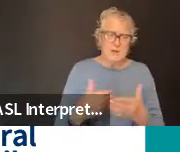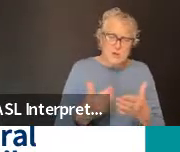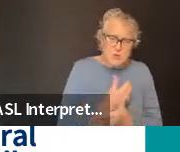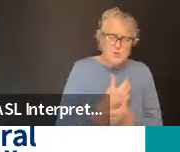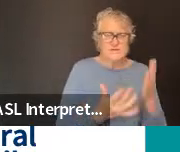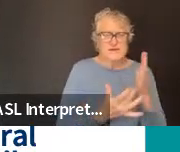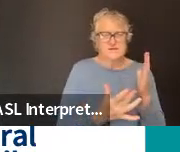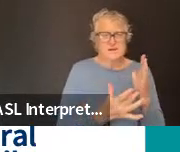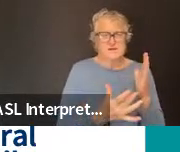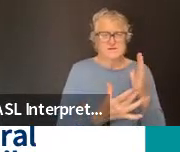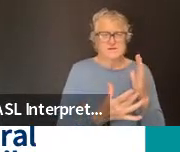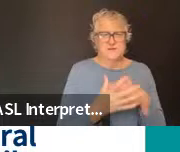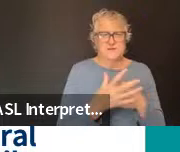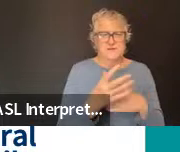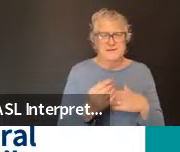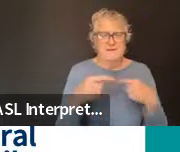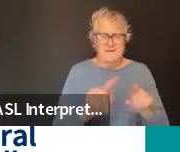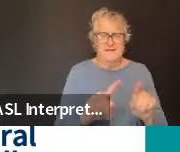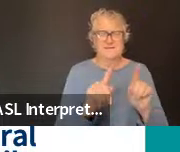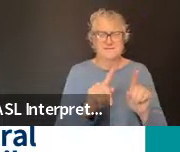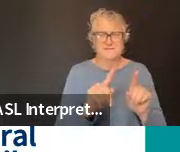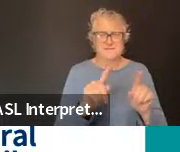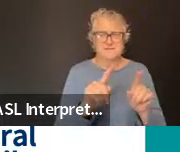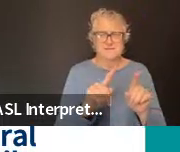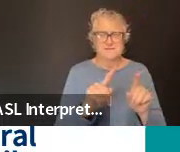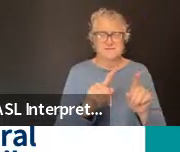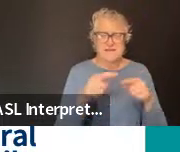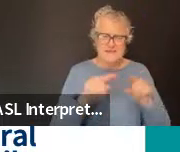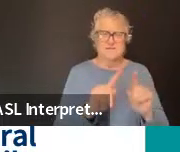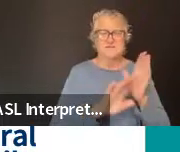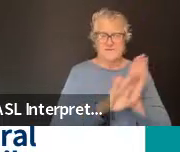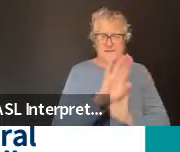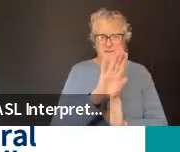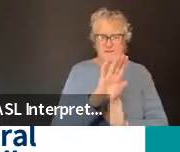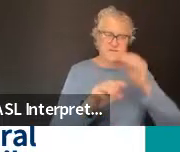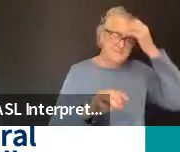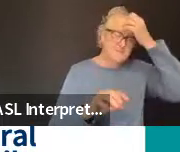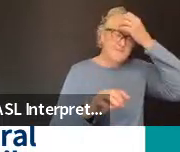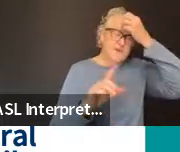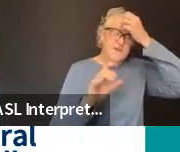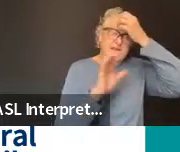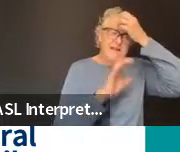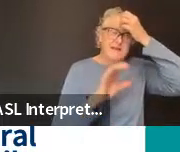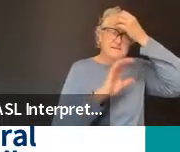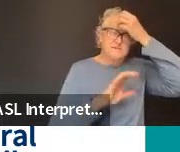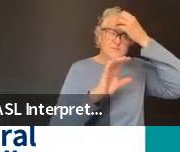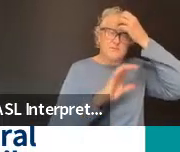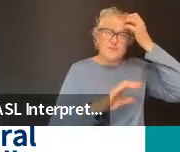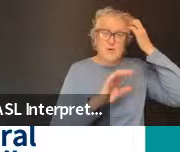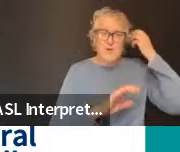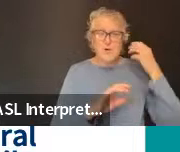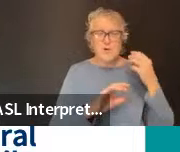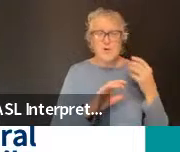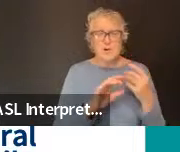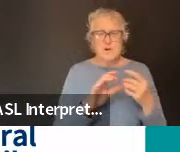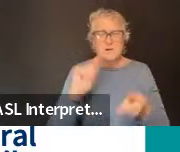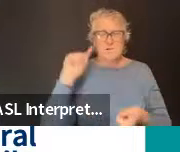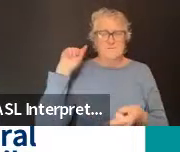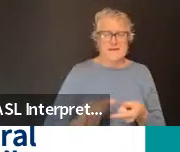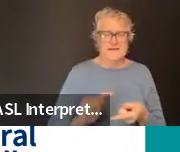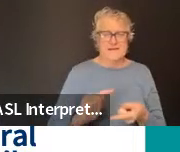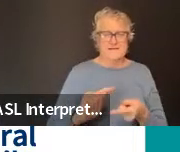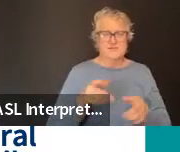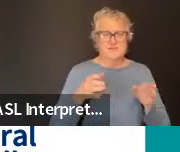users. Use material options that are sustainable and environmentally friendly, balancing decisions to use low carbon